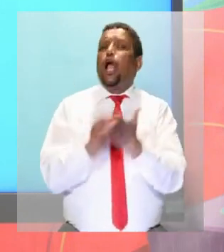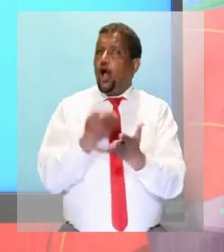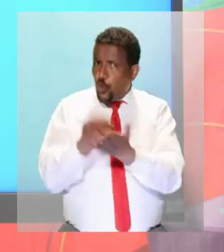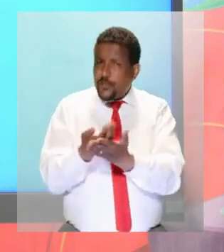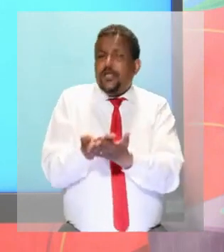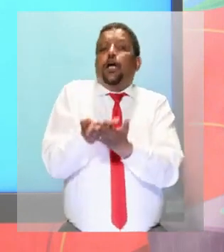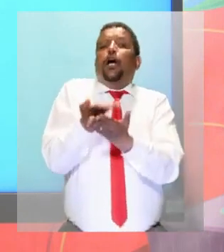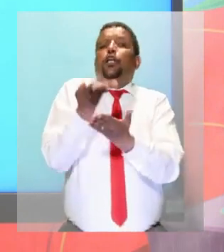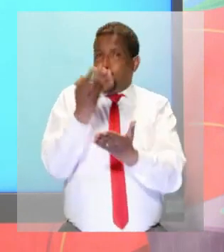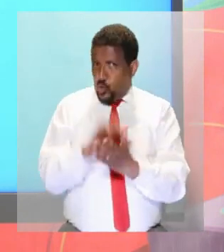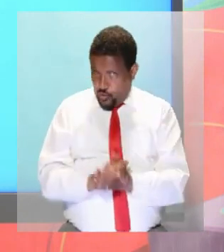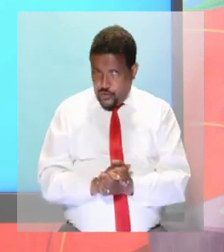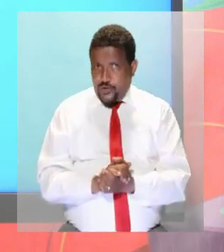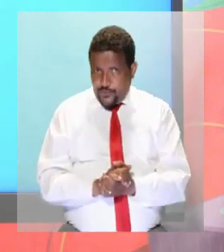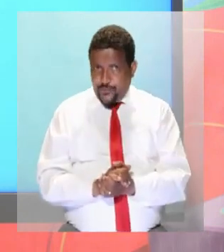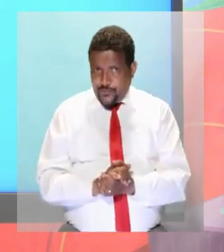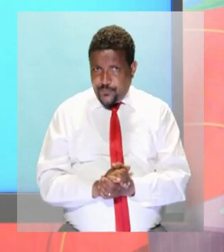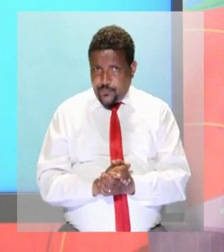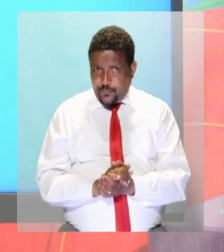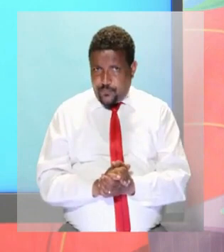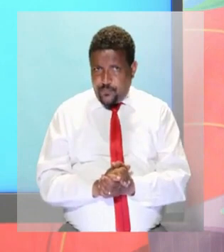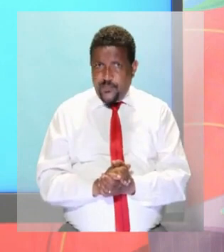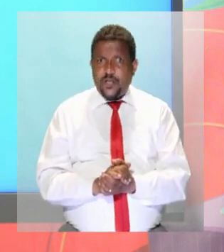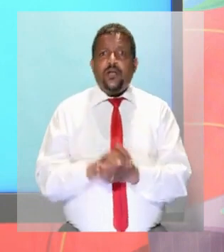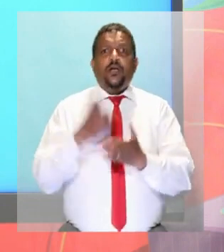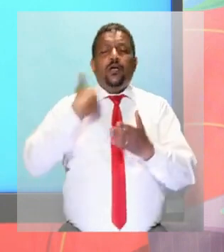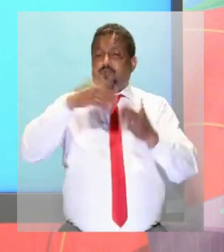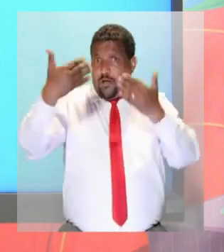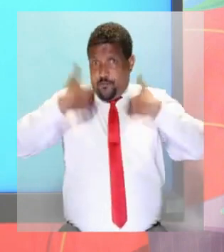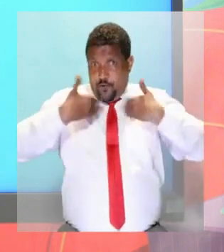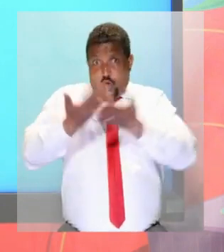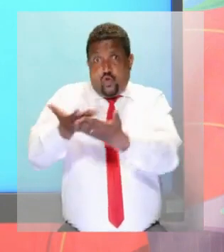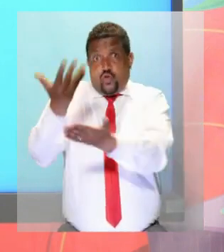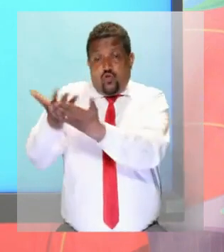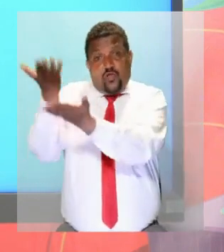economic resources. We do have the resource,